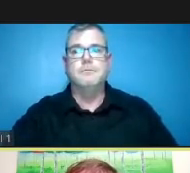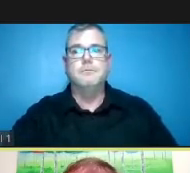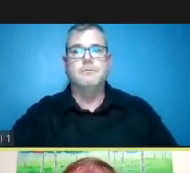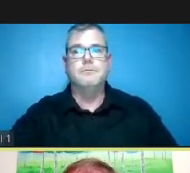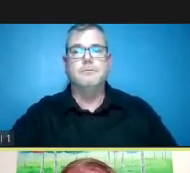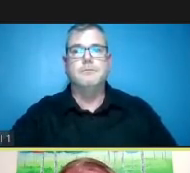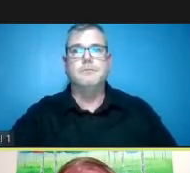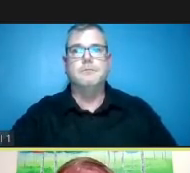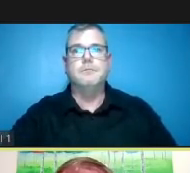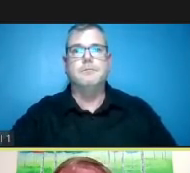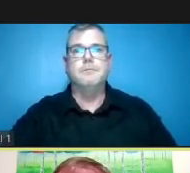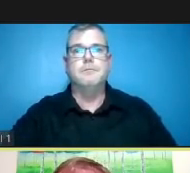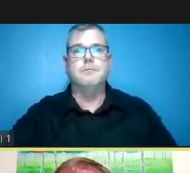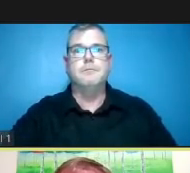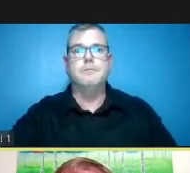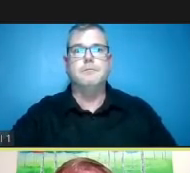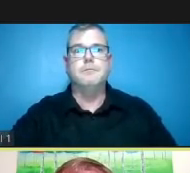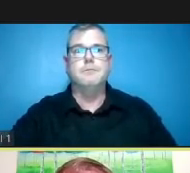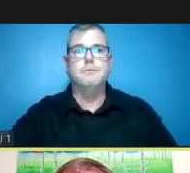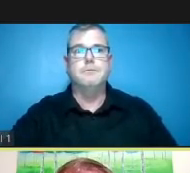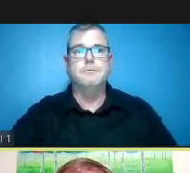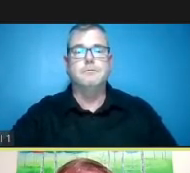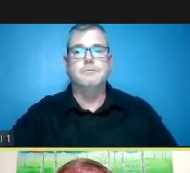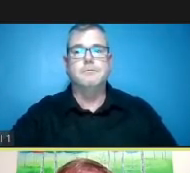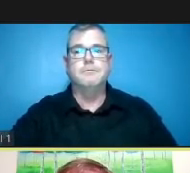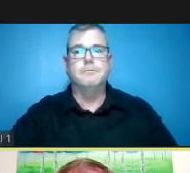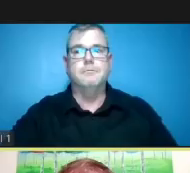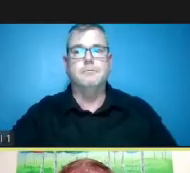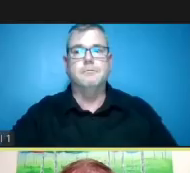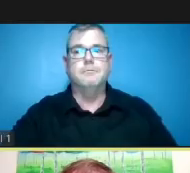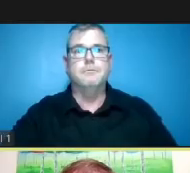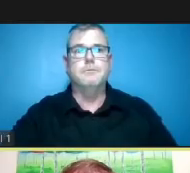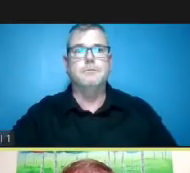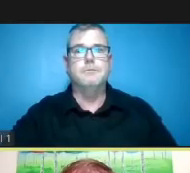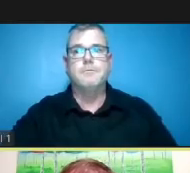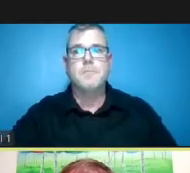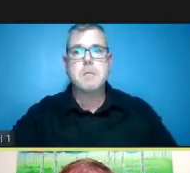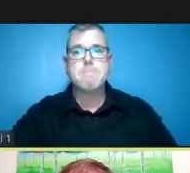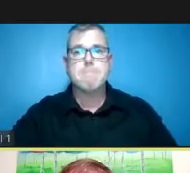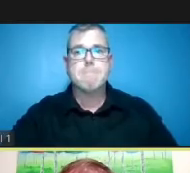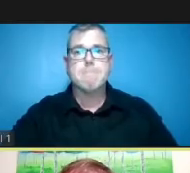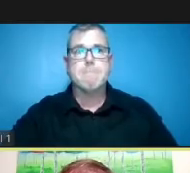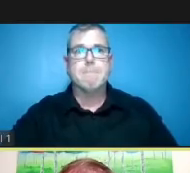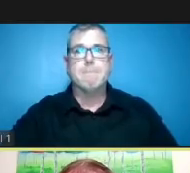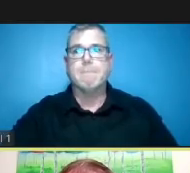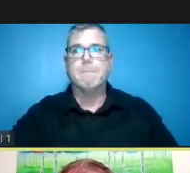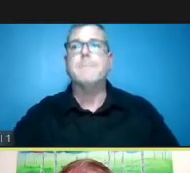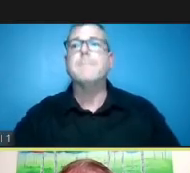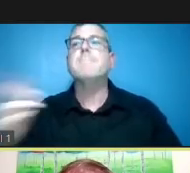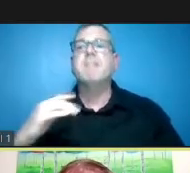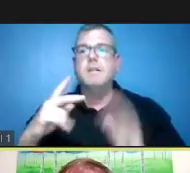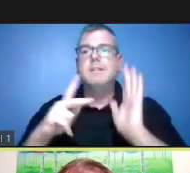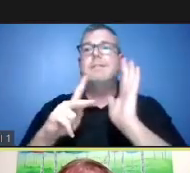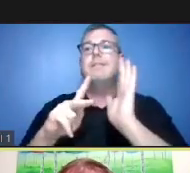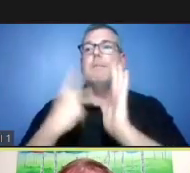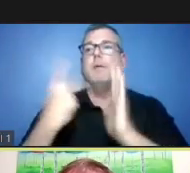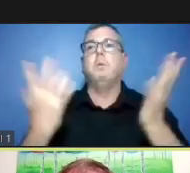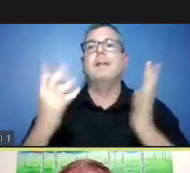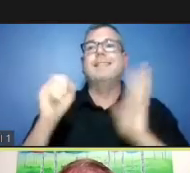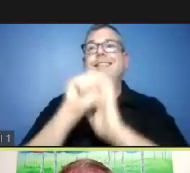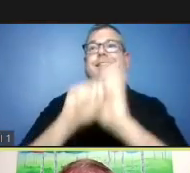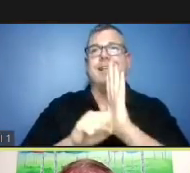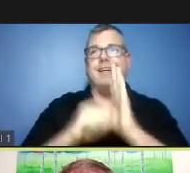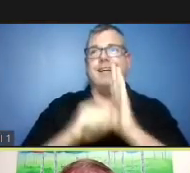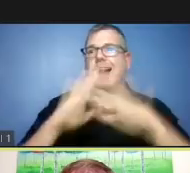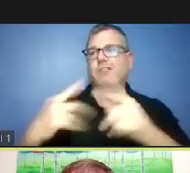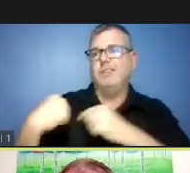that are about twice the state average. So our reduced rates are not because we are testing less, we're in fact testing more. So